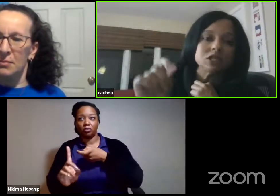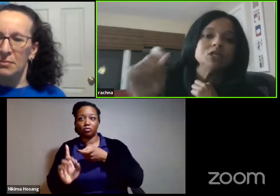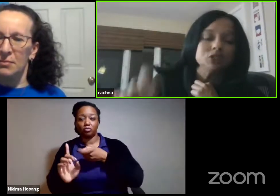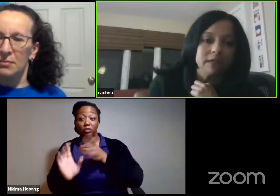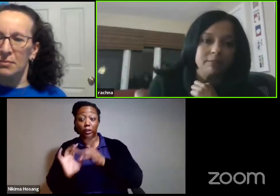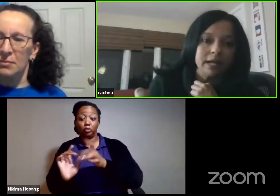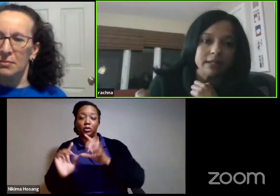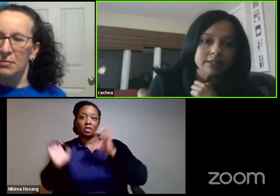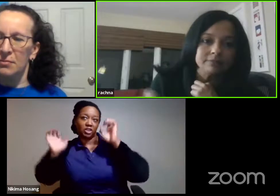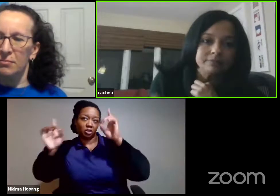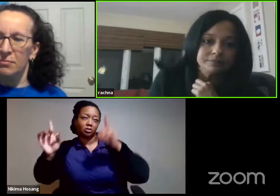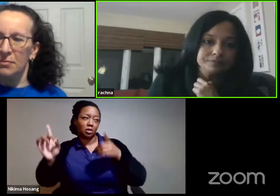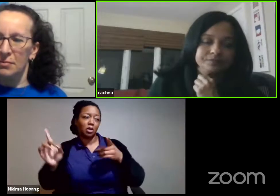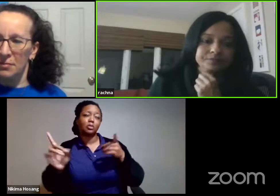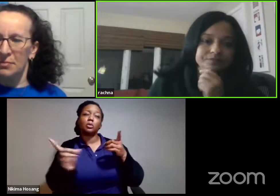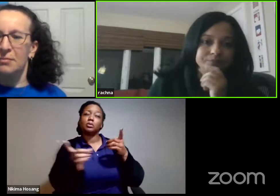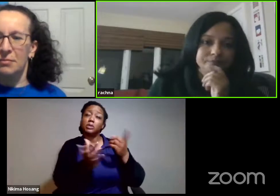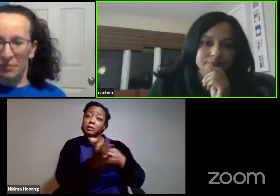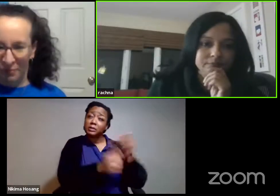at the educational impact.